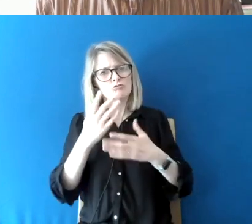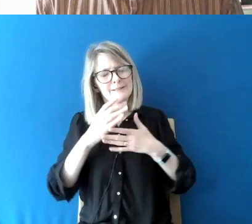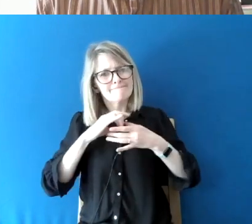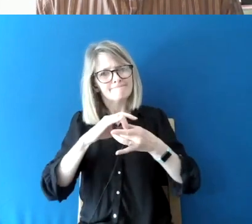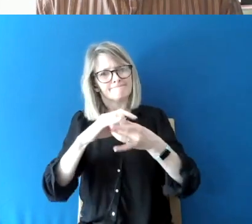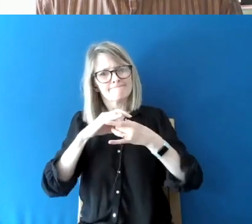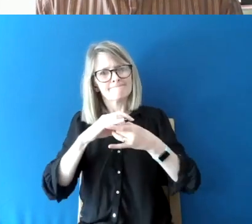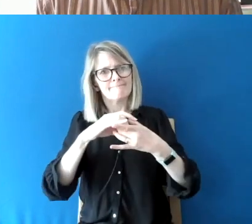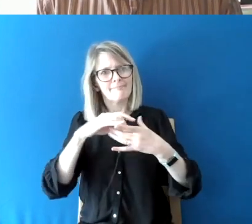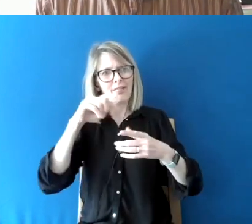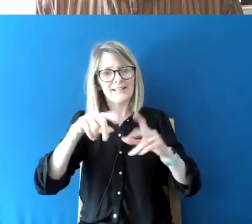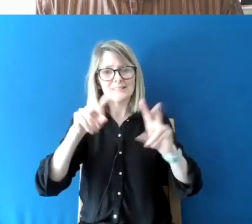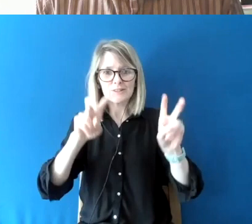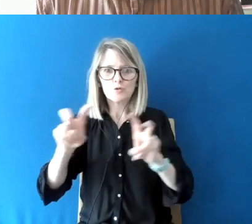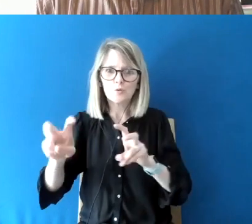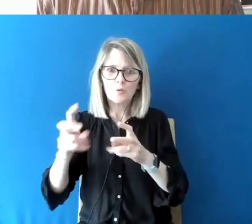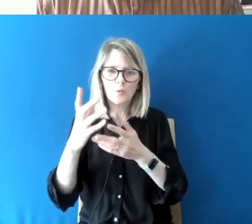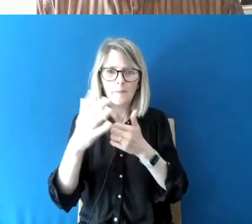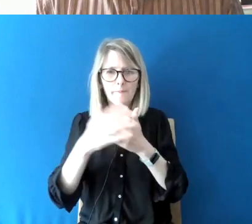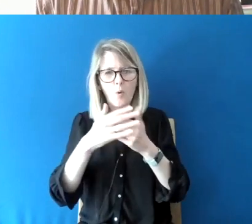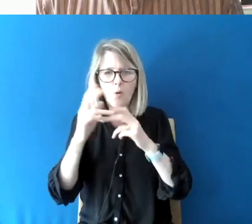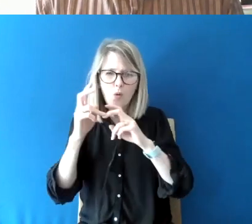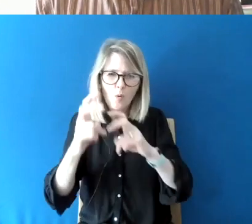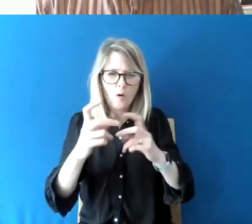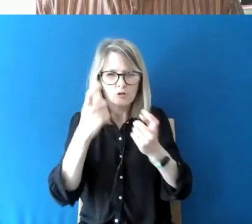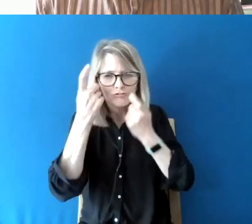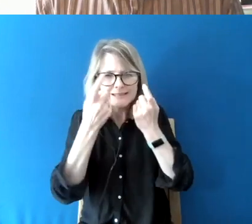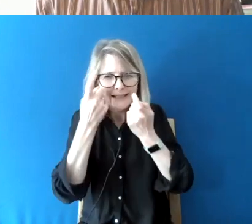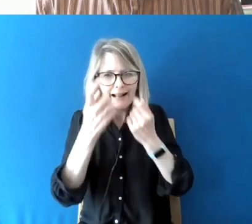more critically. And